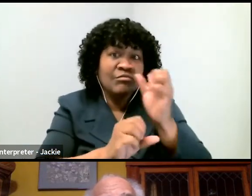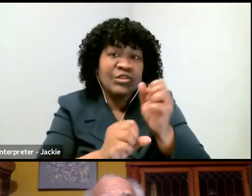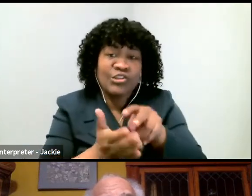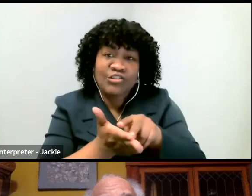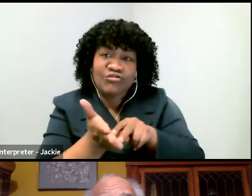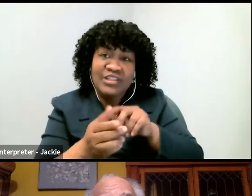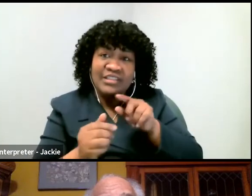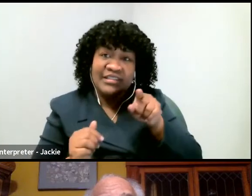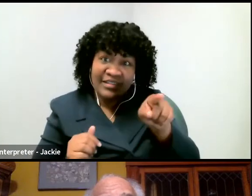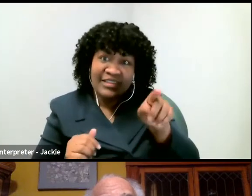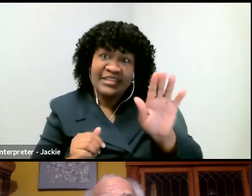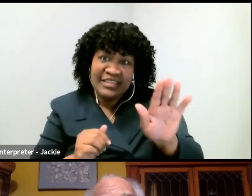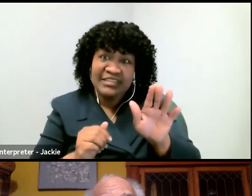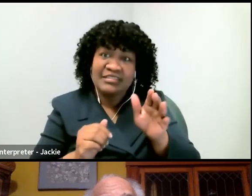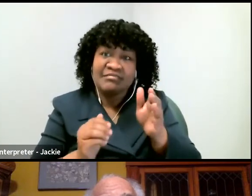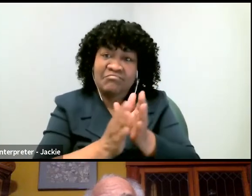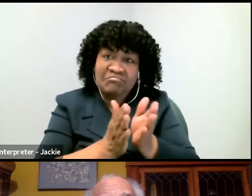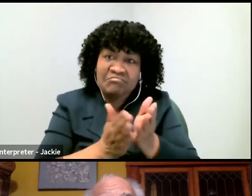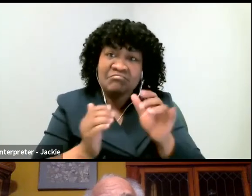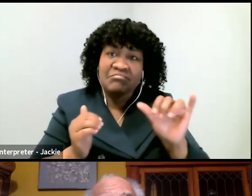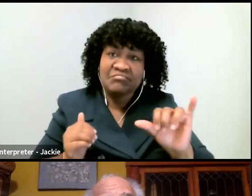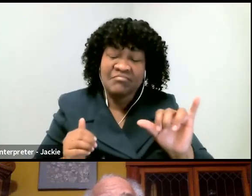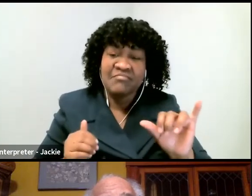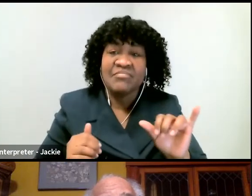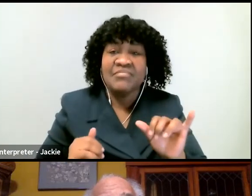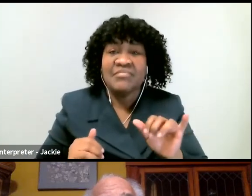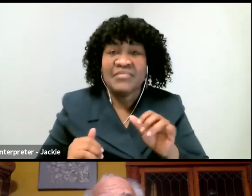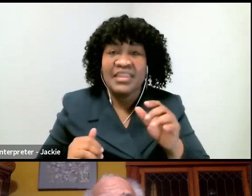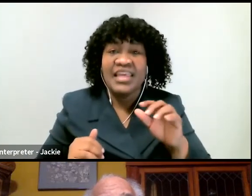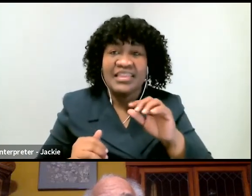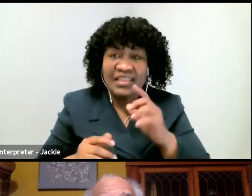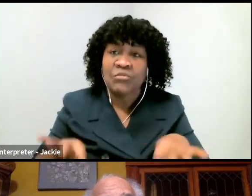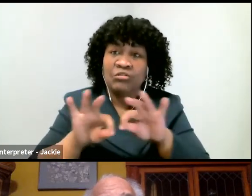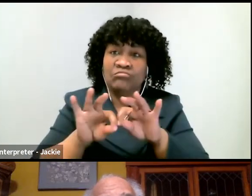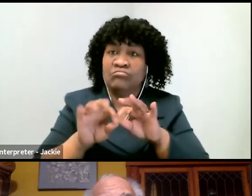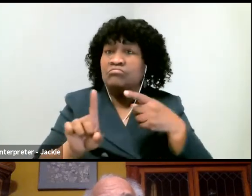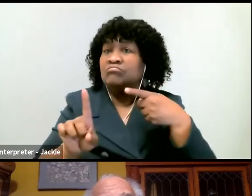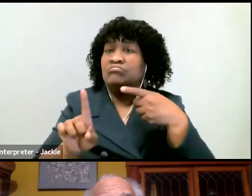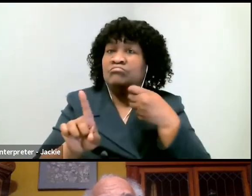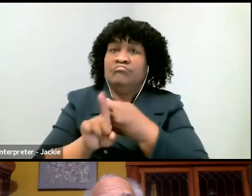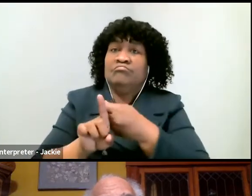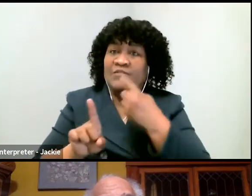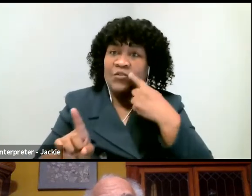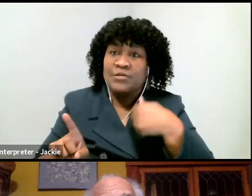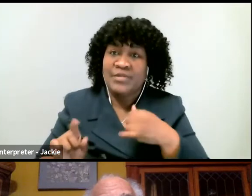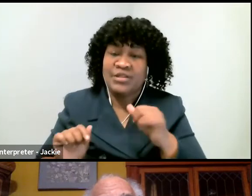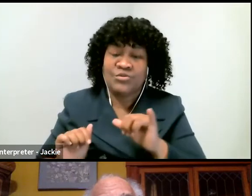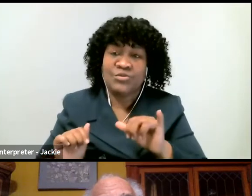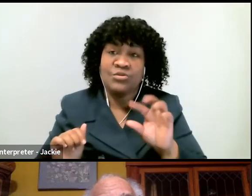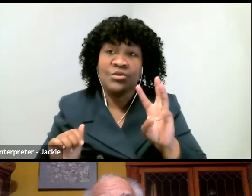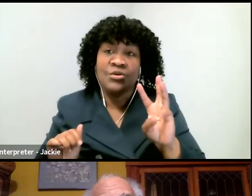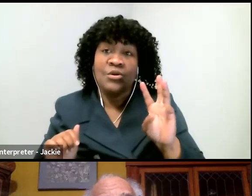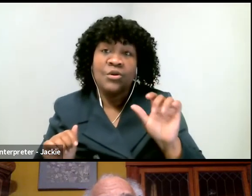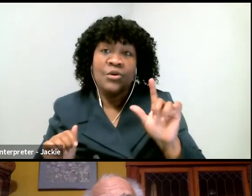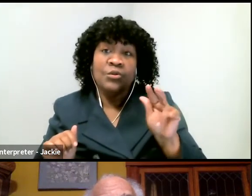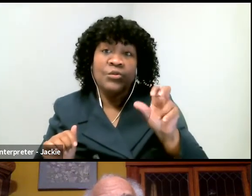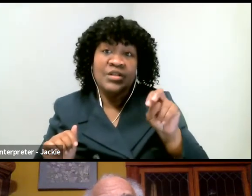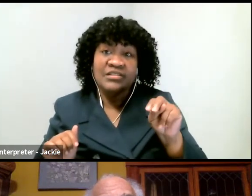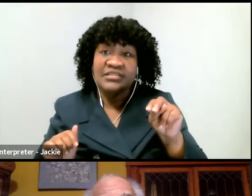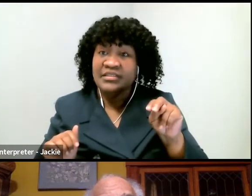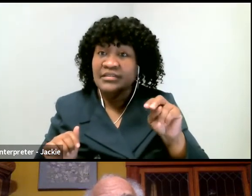him, and he became a really, you know, central figure for me. Wilson Harris, another Caribbean